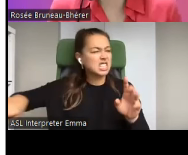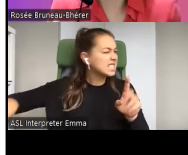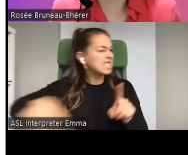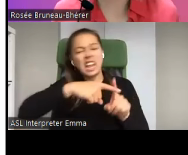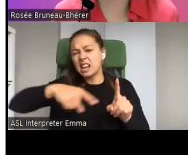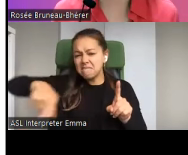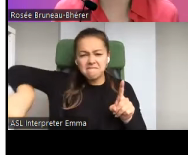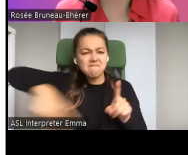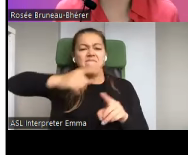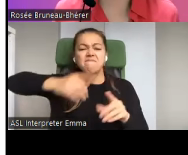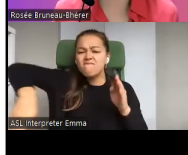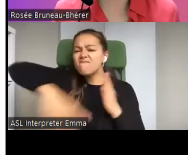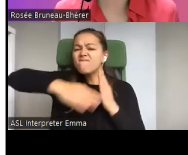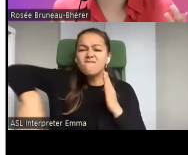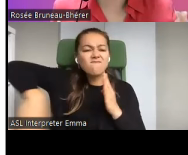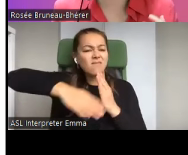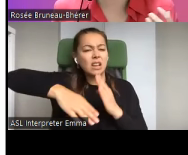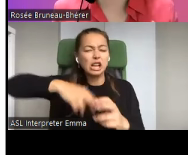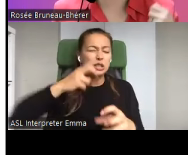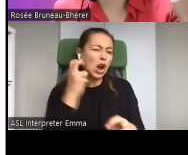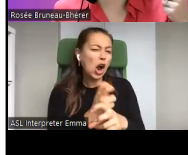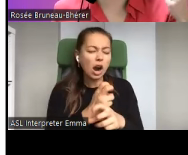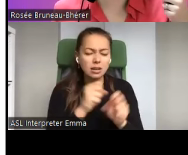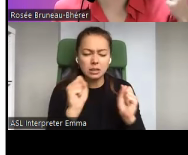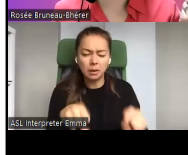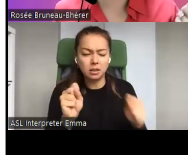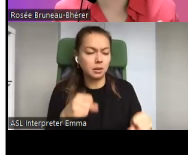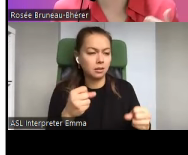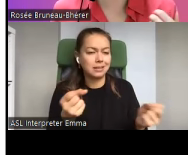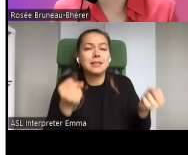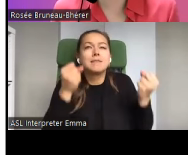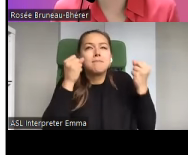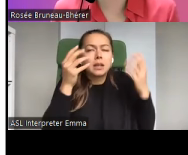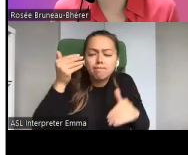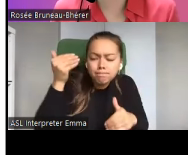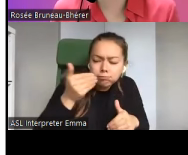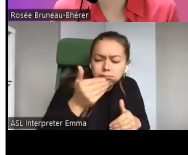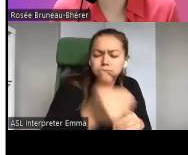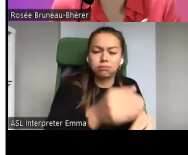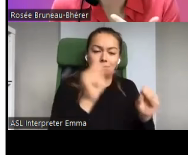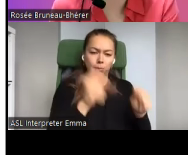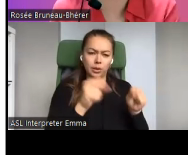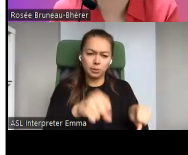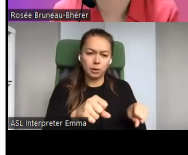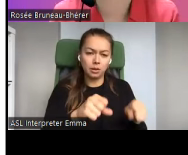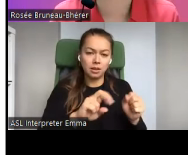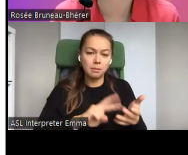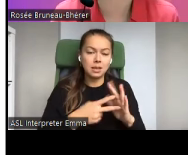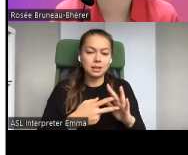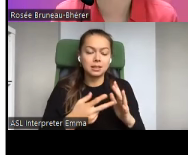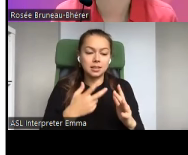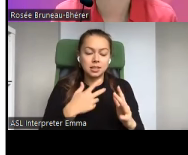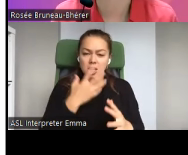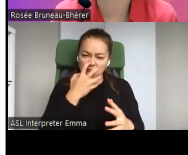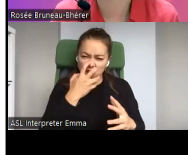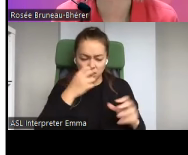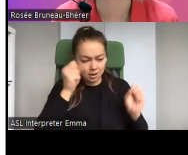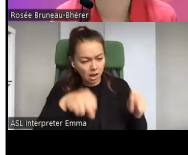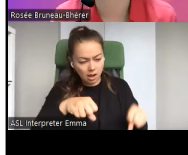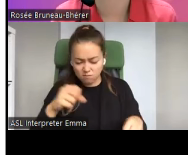his aggressivity, his aggression, and which will enable Jeremy to stay in contact with his cognitive resources to be able